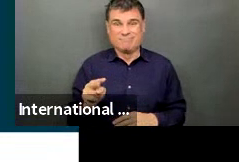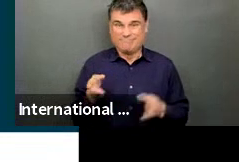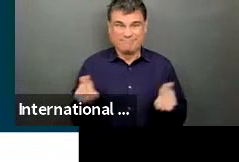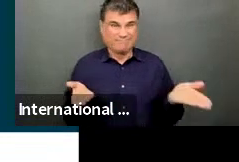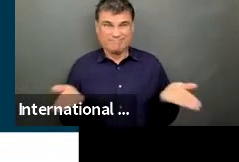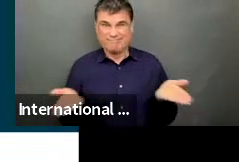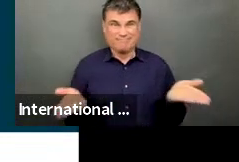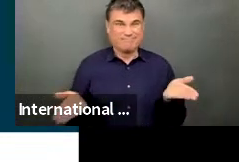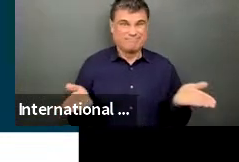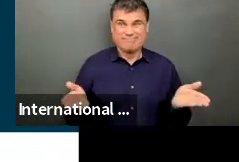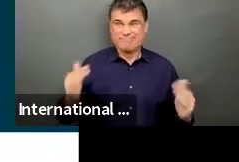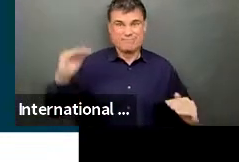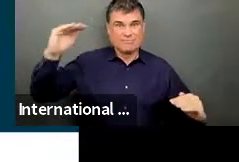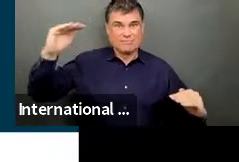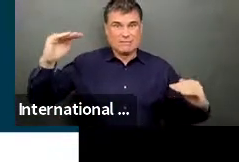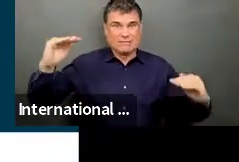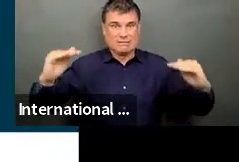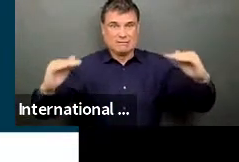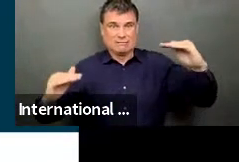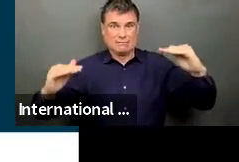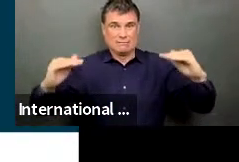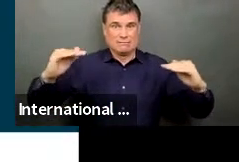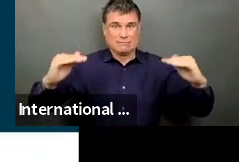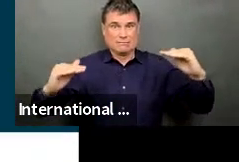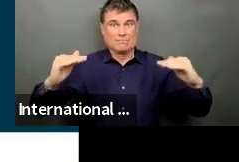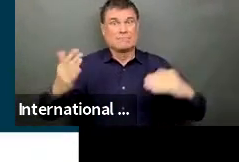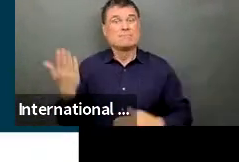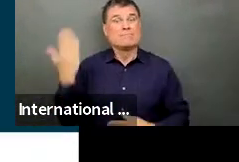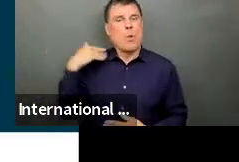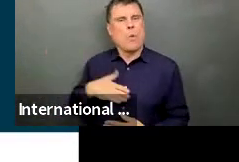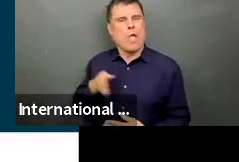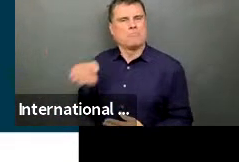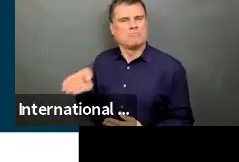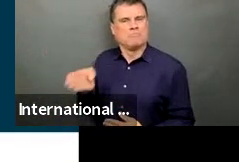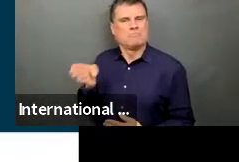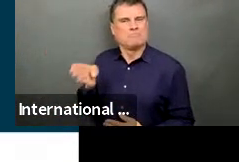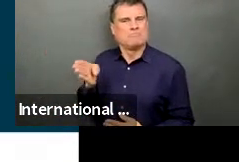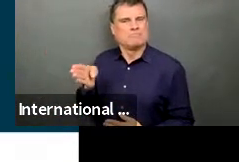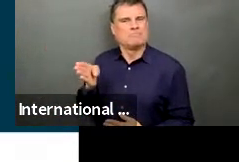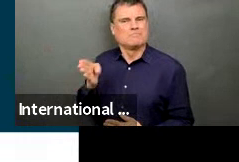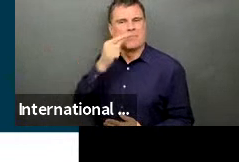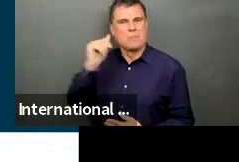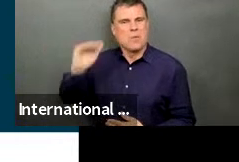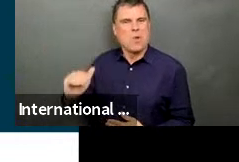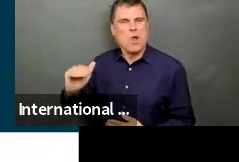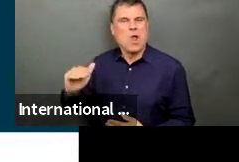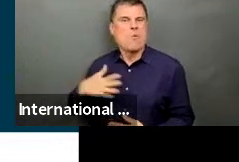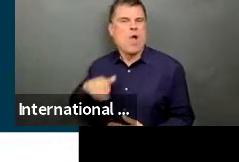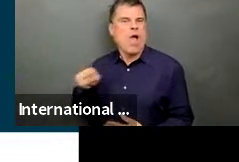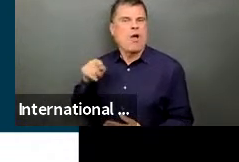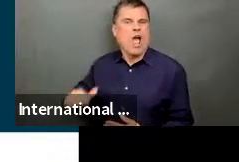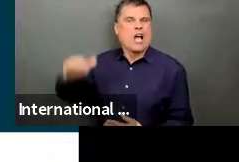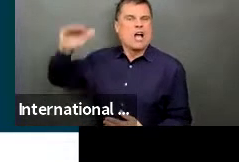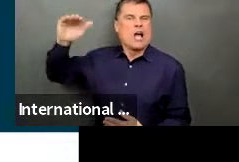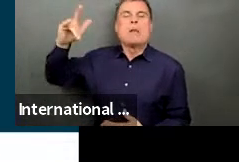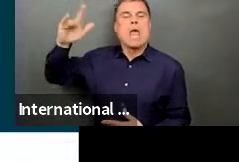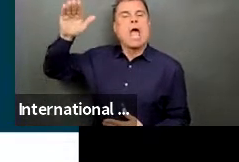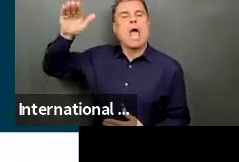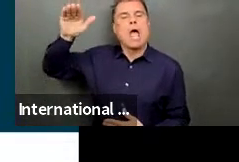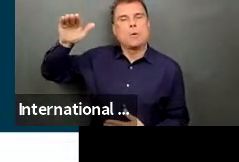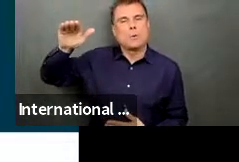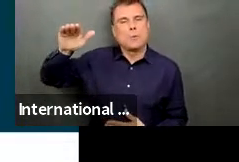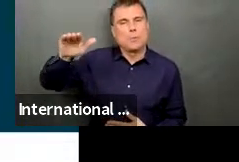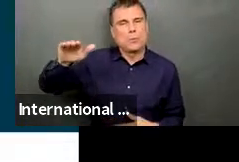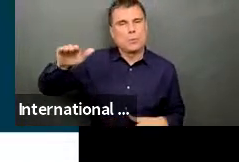declined after increasing in several countries, and that there are signs of improvement and or